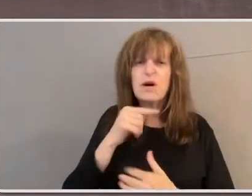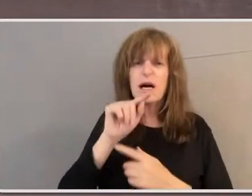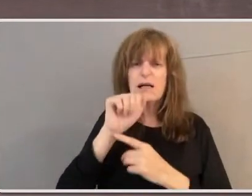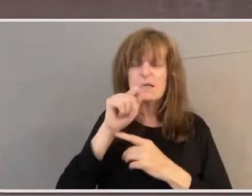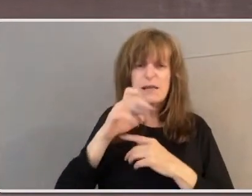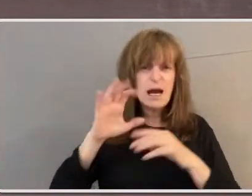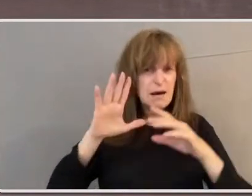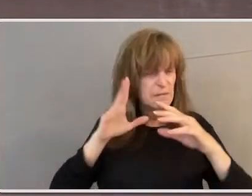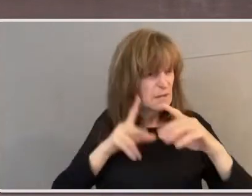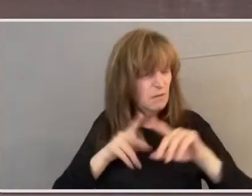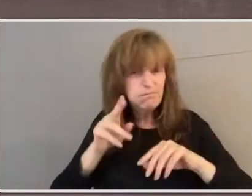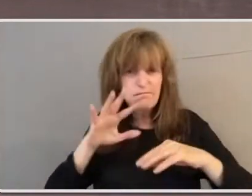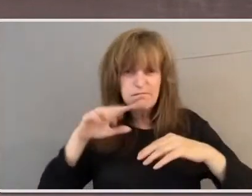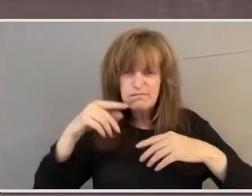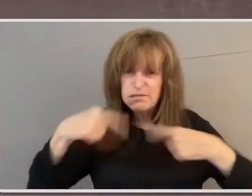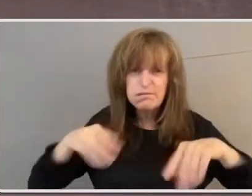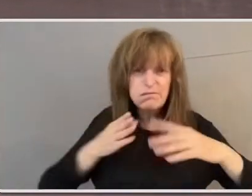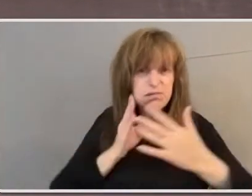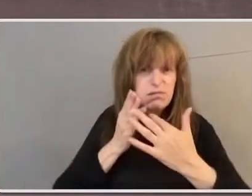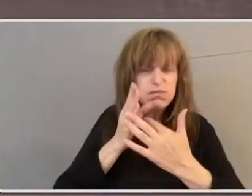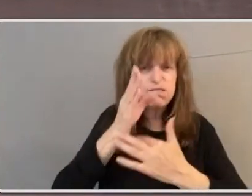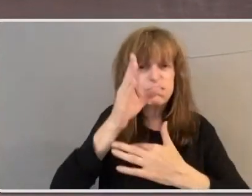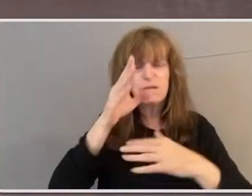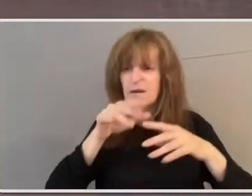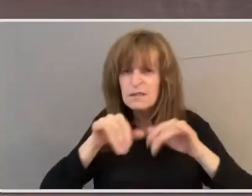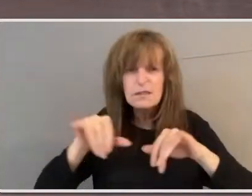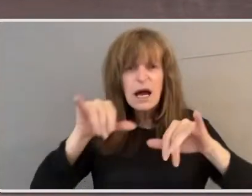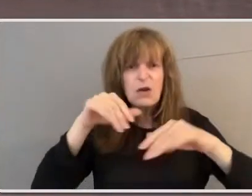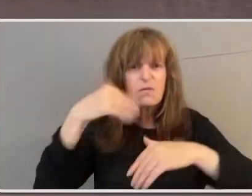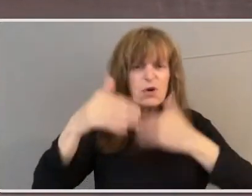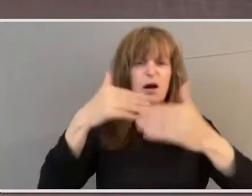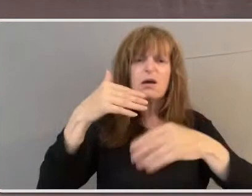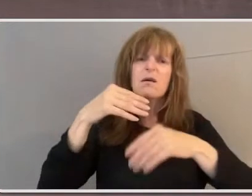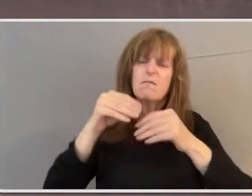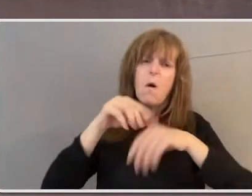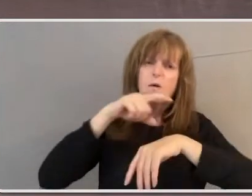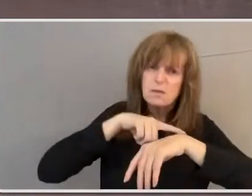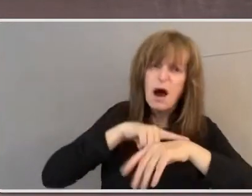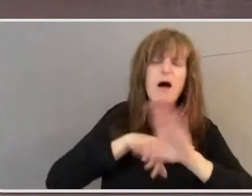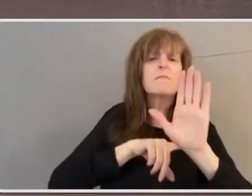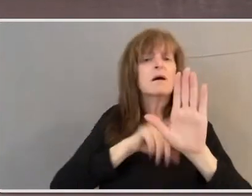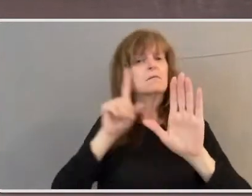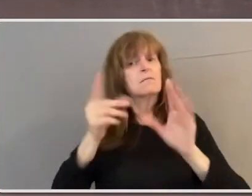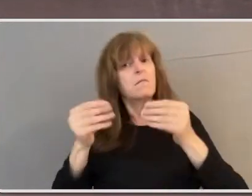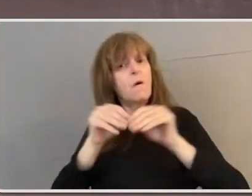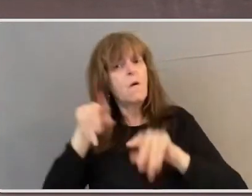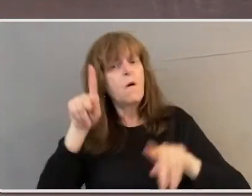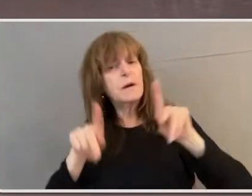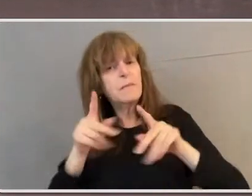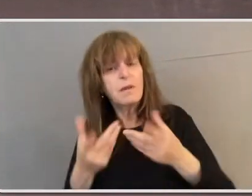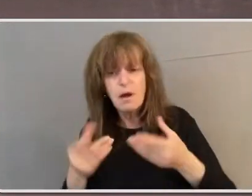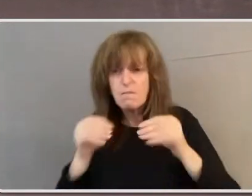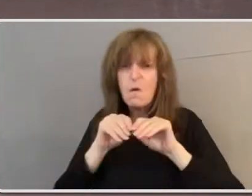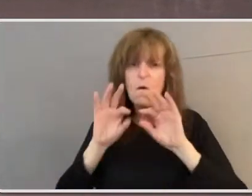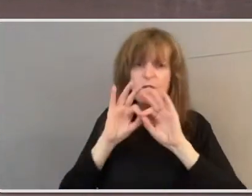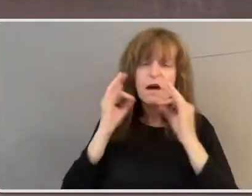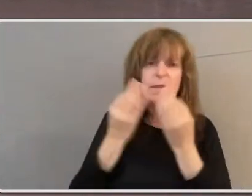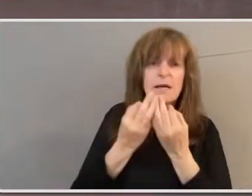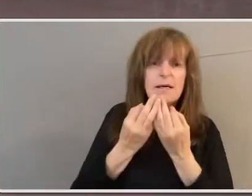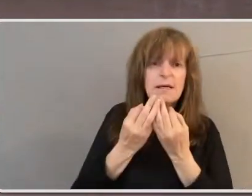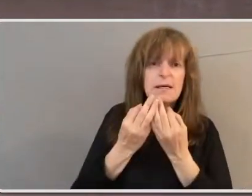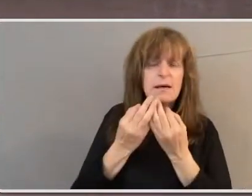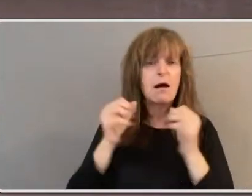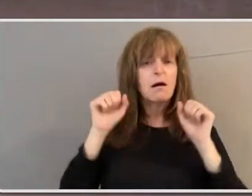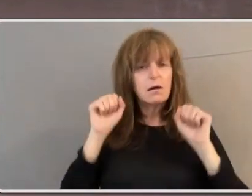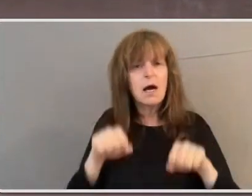timelines so more people, more families can realize the dream of home ownership. At a time when life